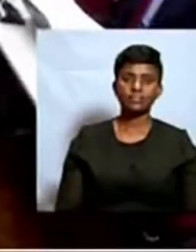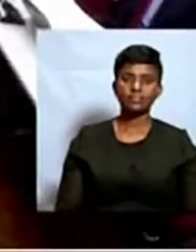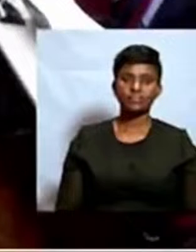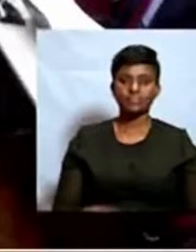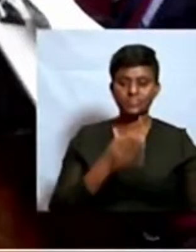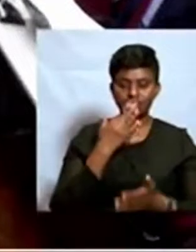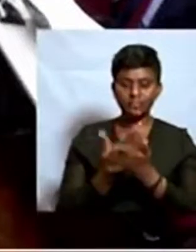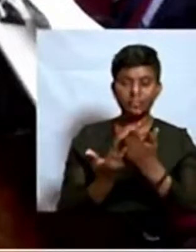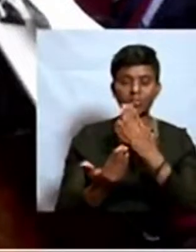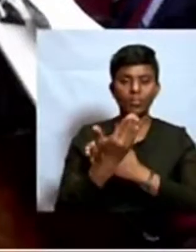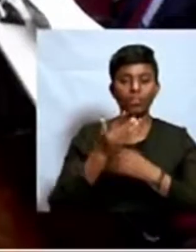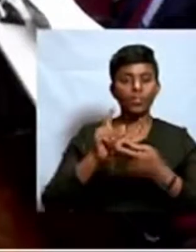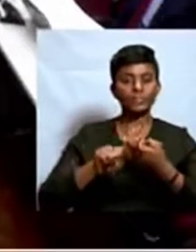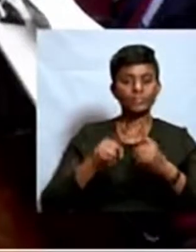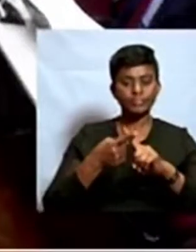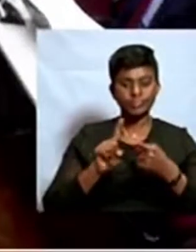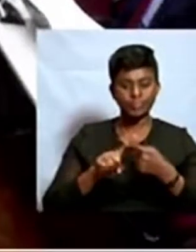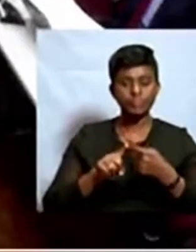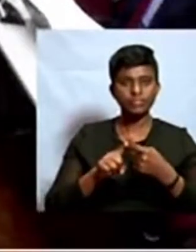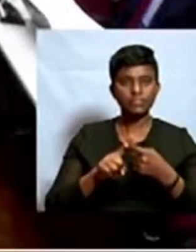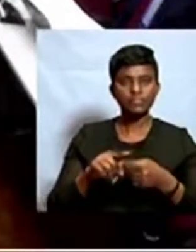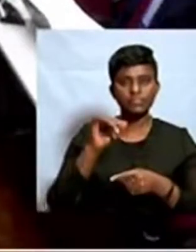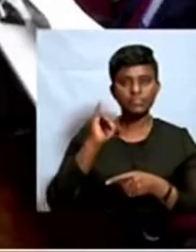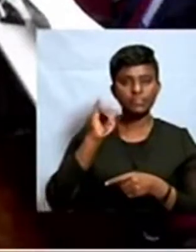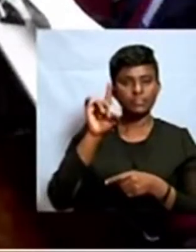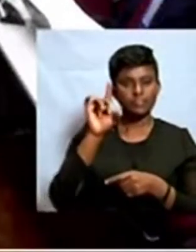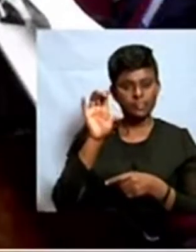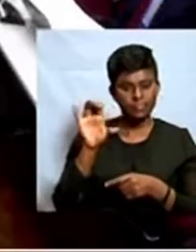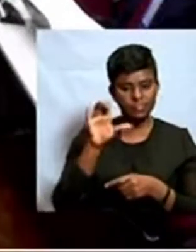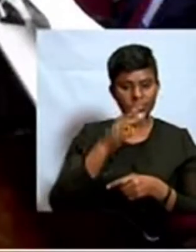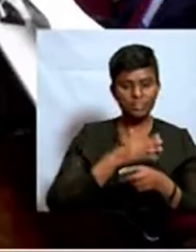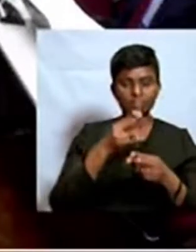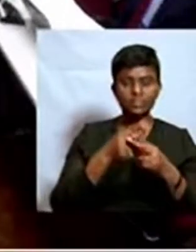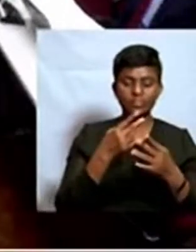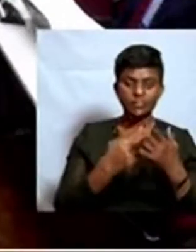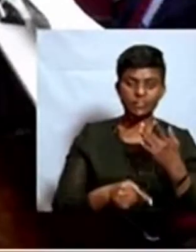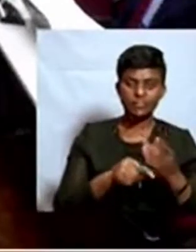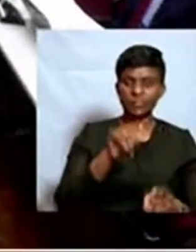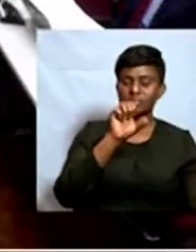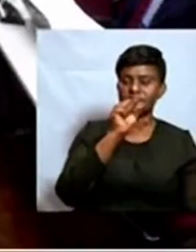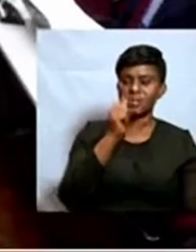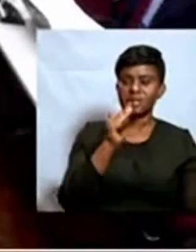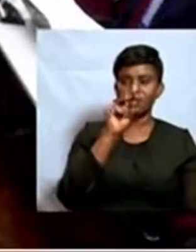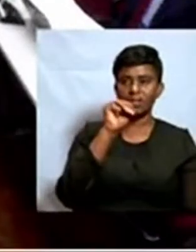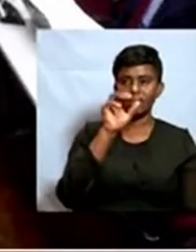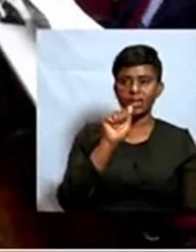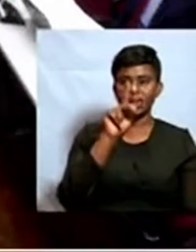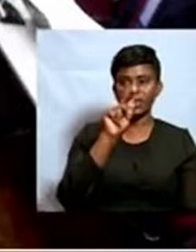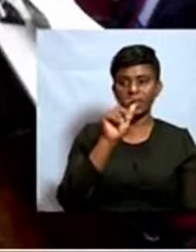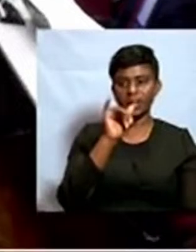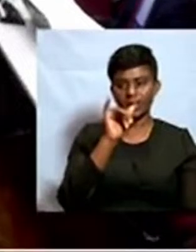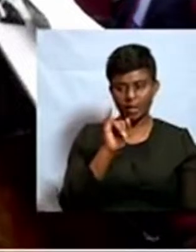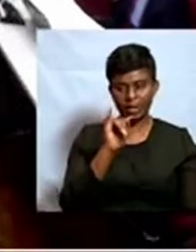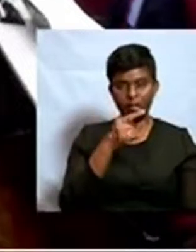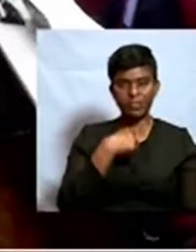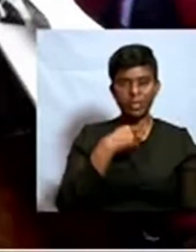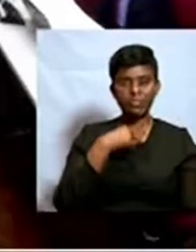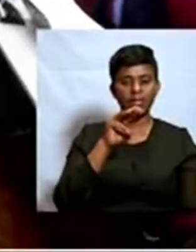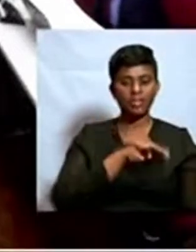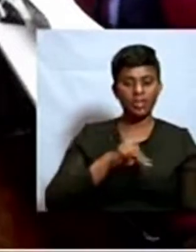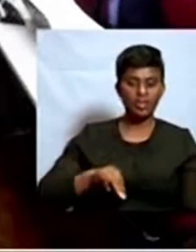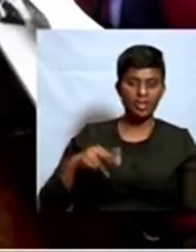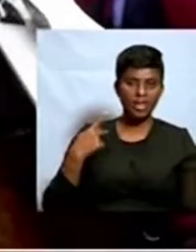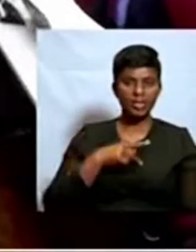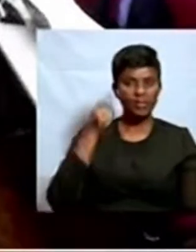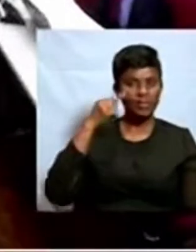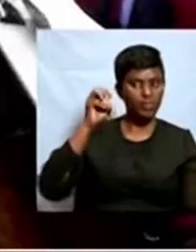Good morning, colleagues. Good morning, IDC. My name is Newton Samakai, Member of Parliament for Mwinulunga